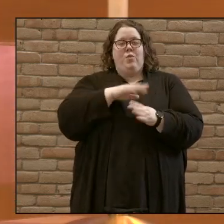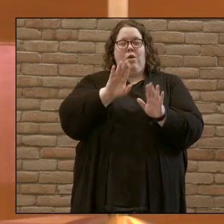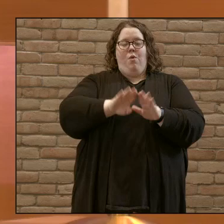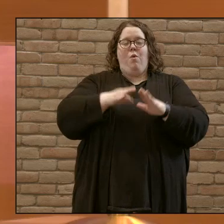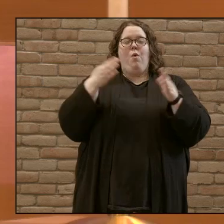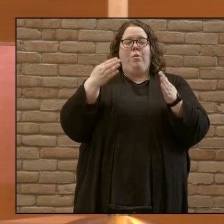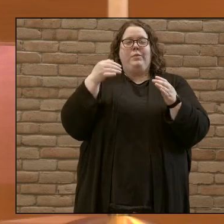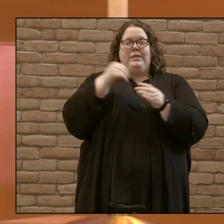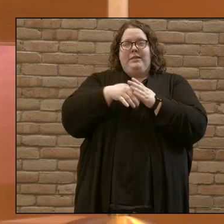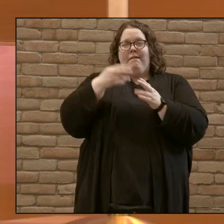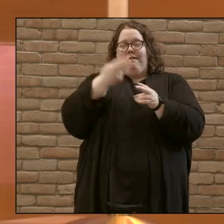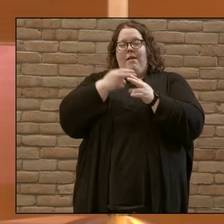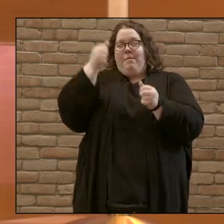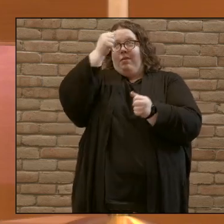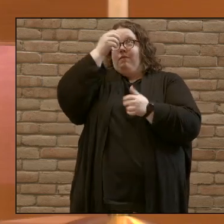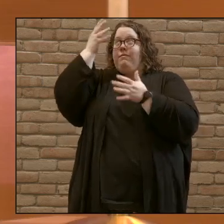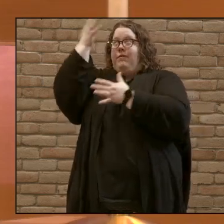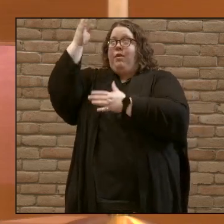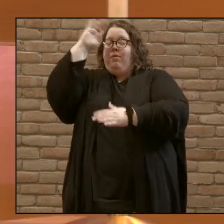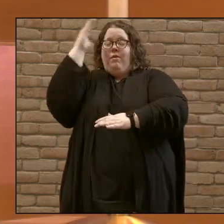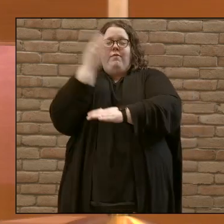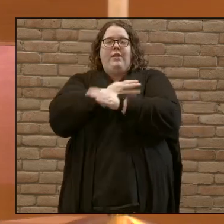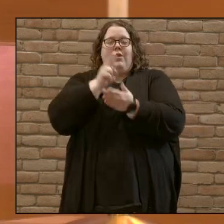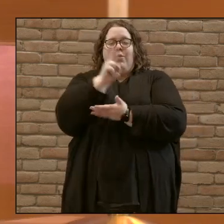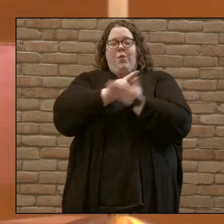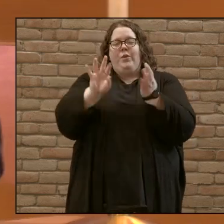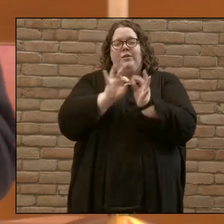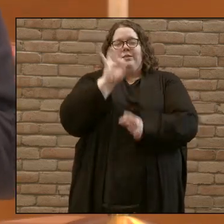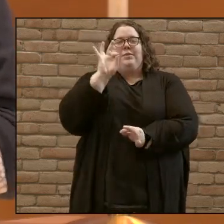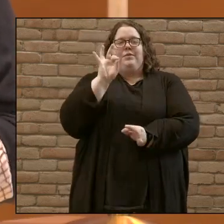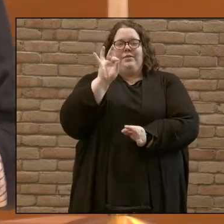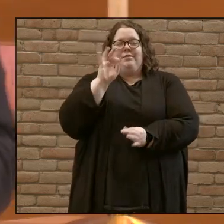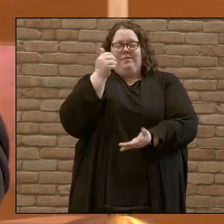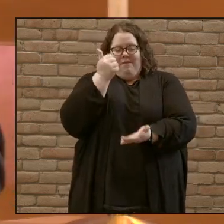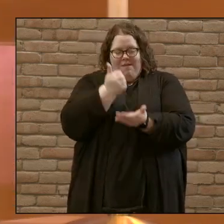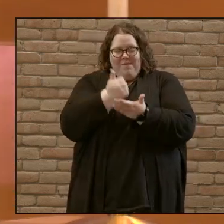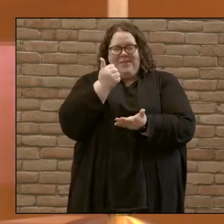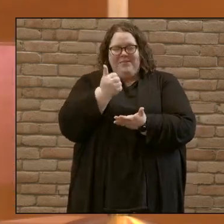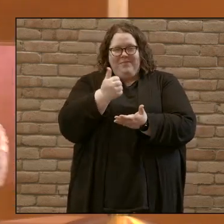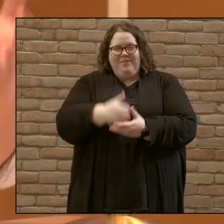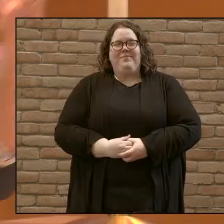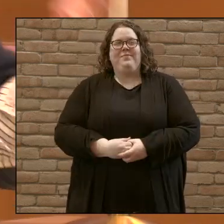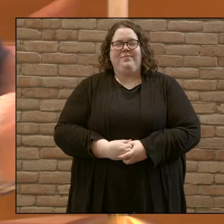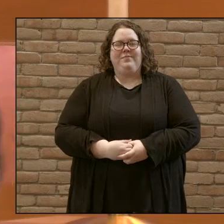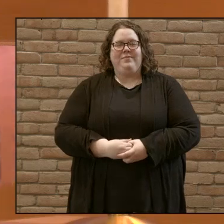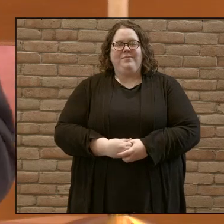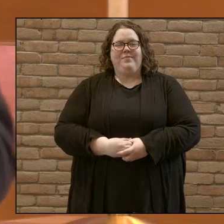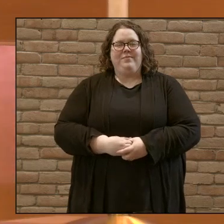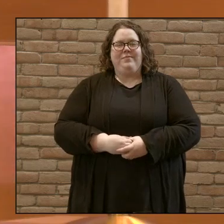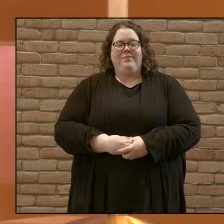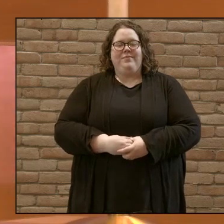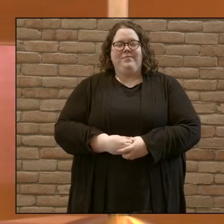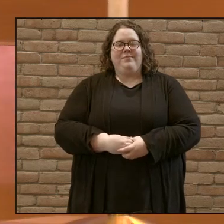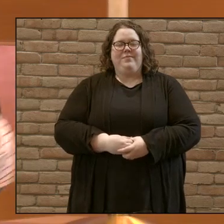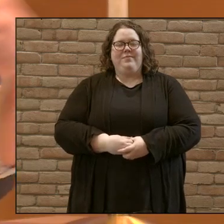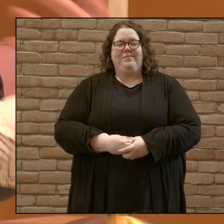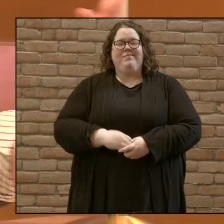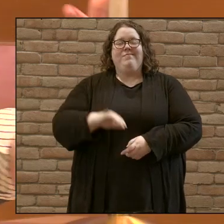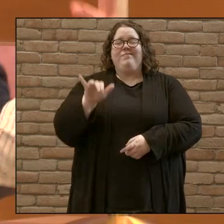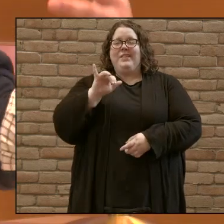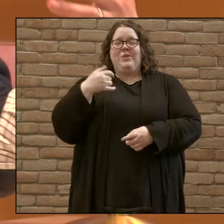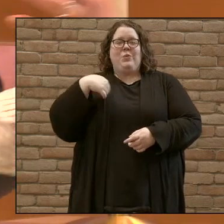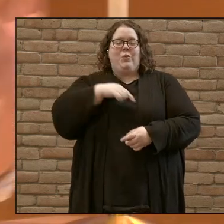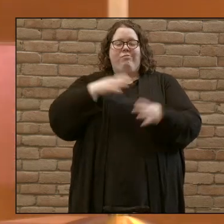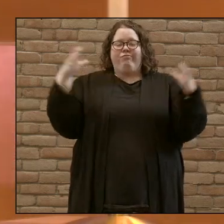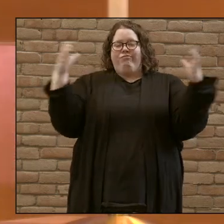in the name of the Father and of the Son and of the Holy Spirit. Amen. And as we come together today to start